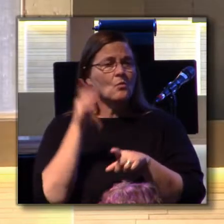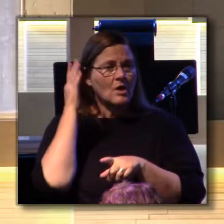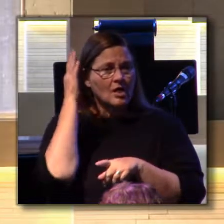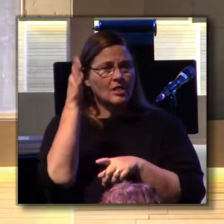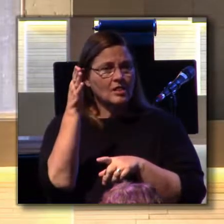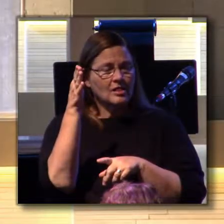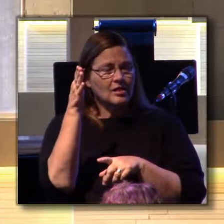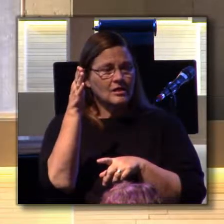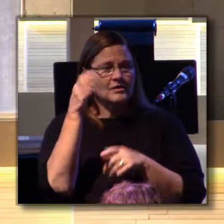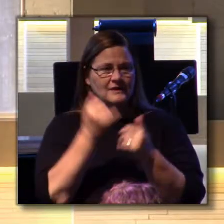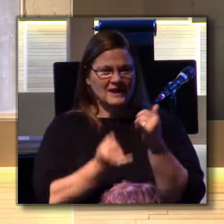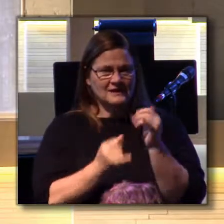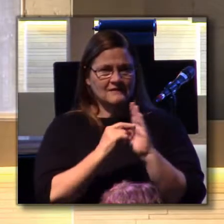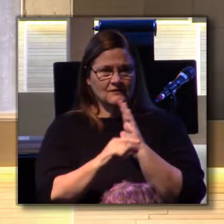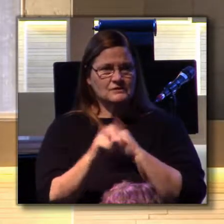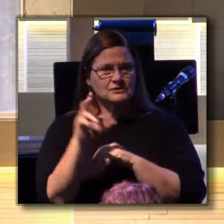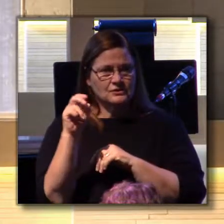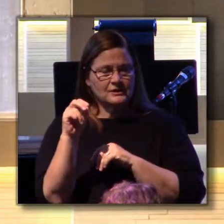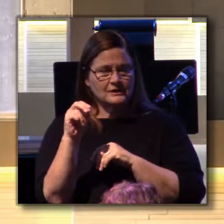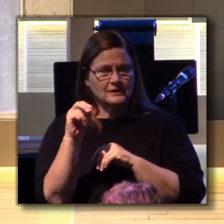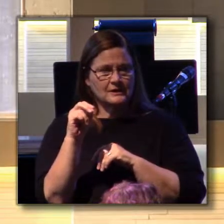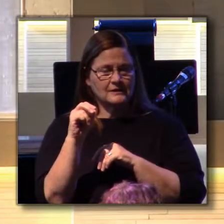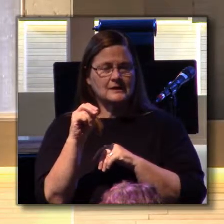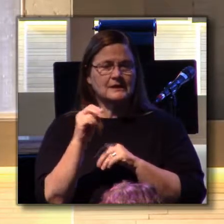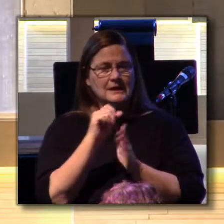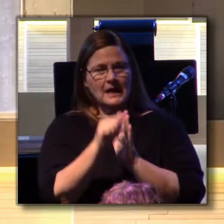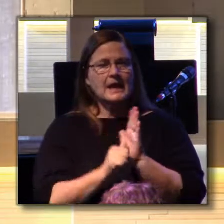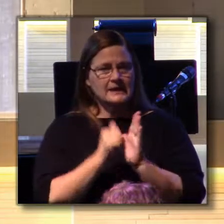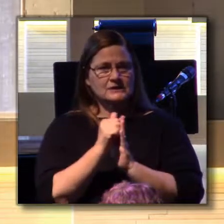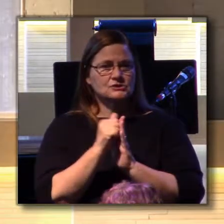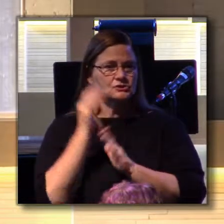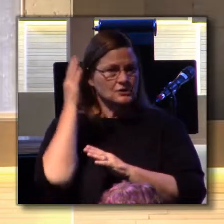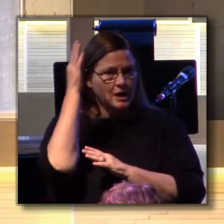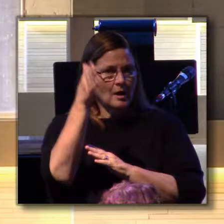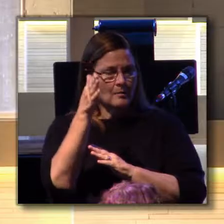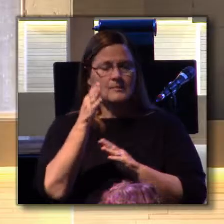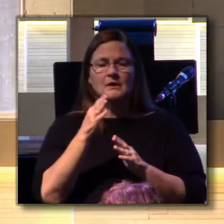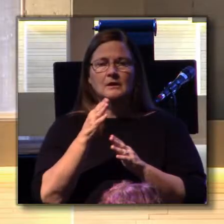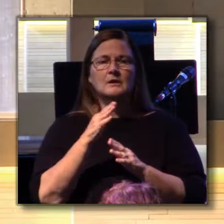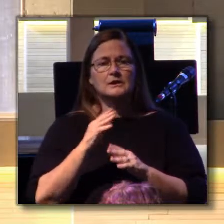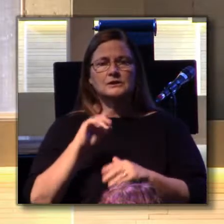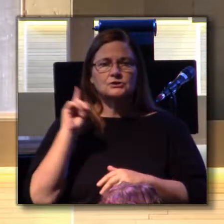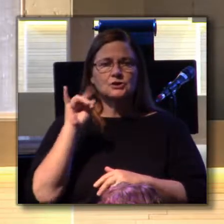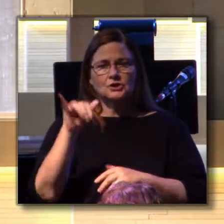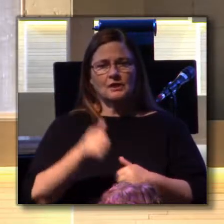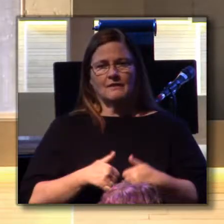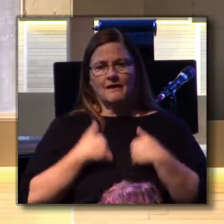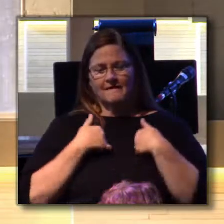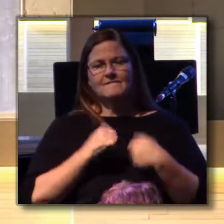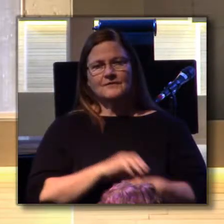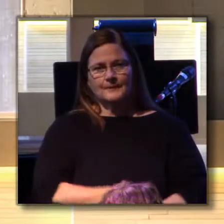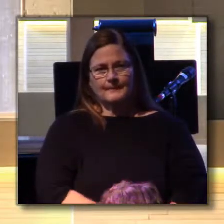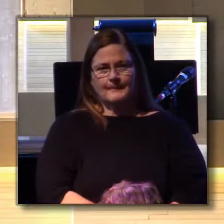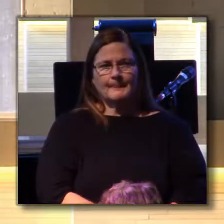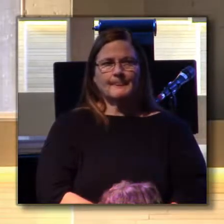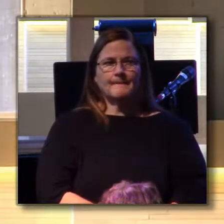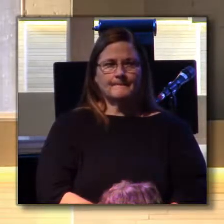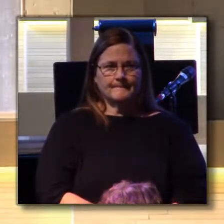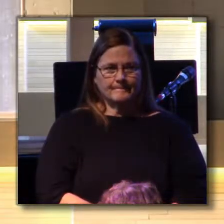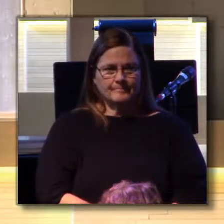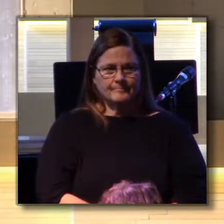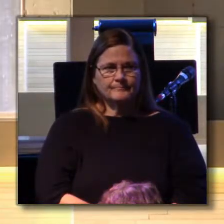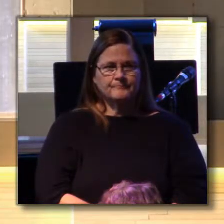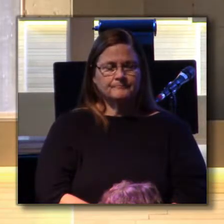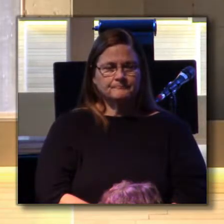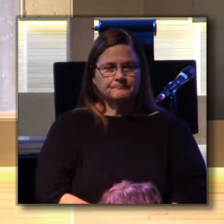30. And the age to come, eternal life. The age to come, eternal life.